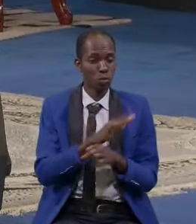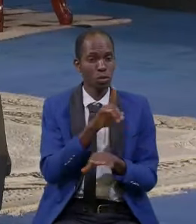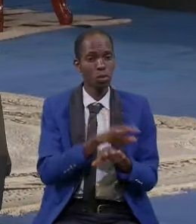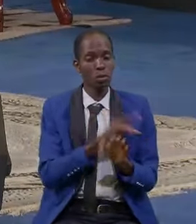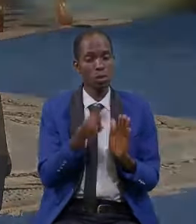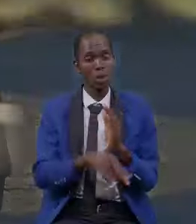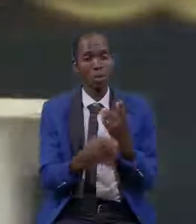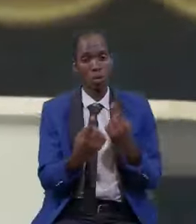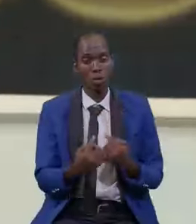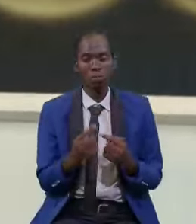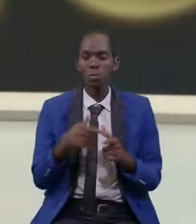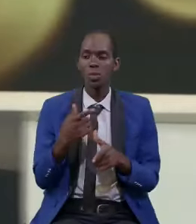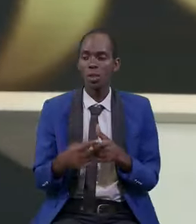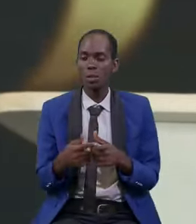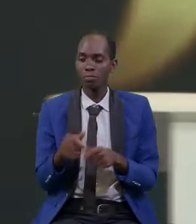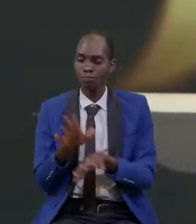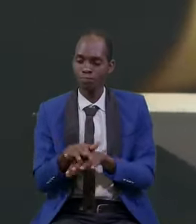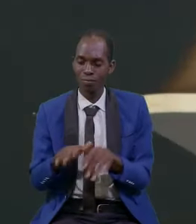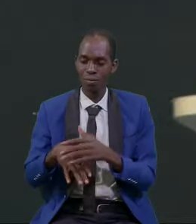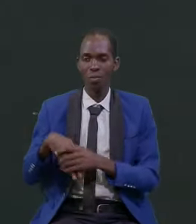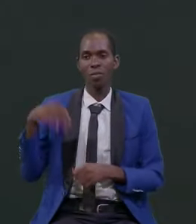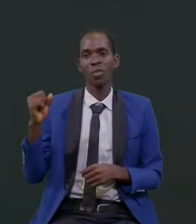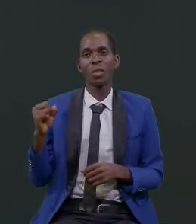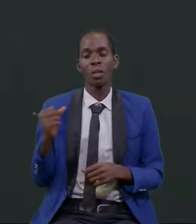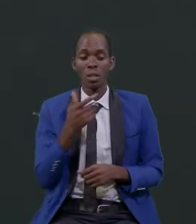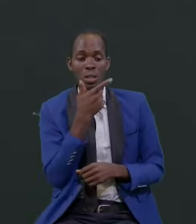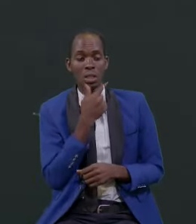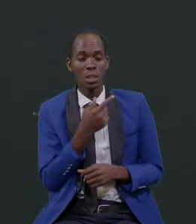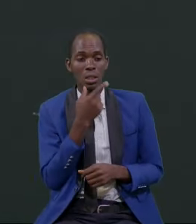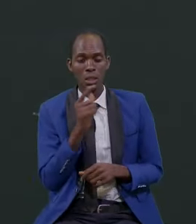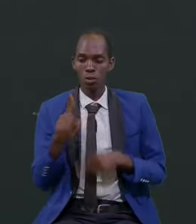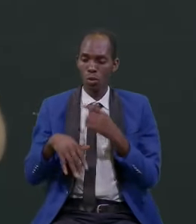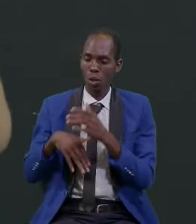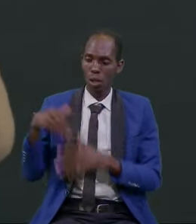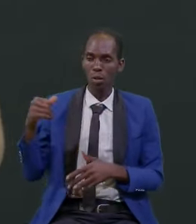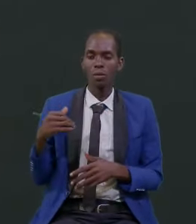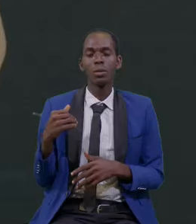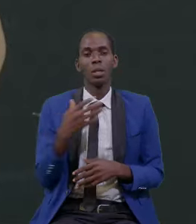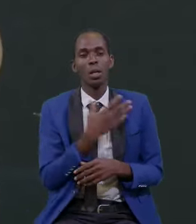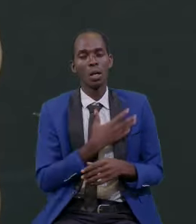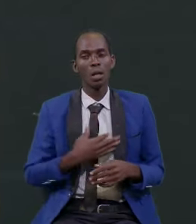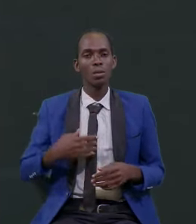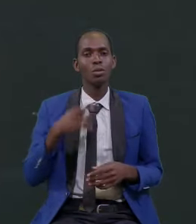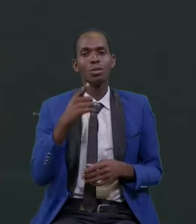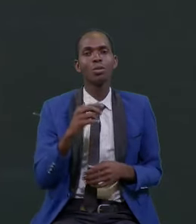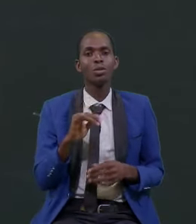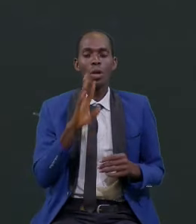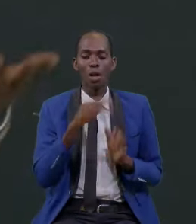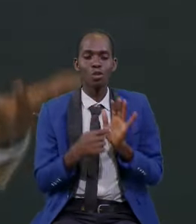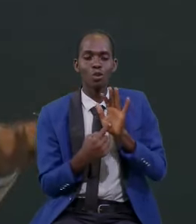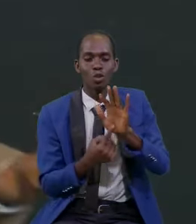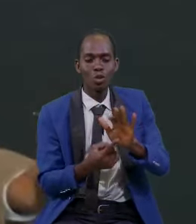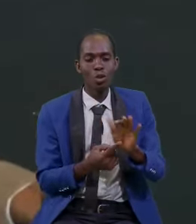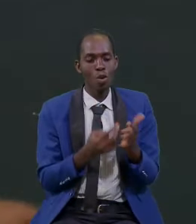out. Drama. Dramatizing righteousness, but not habit in the heart.